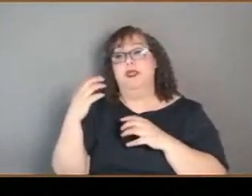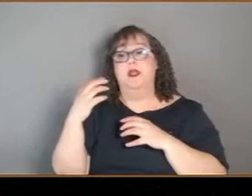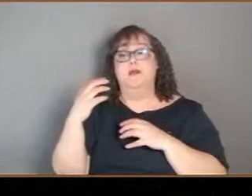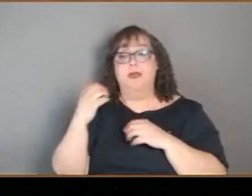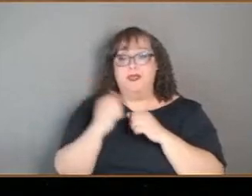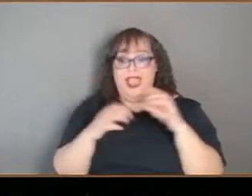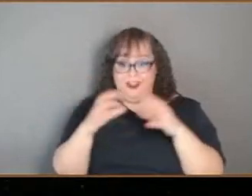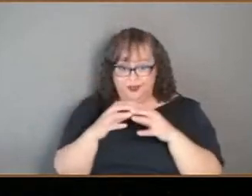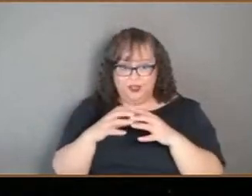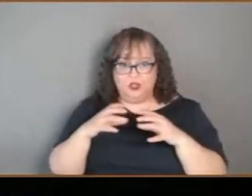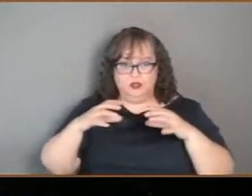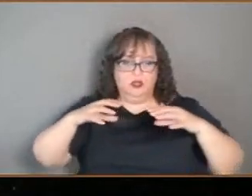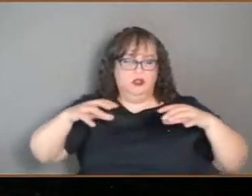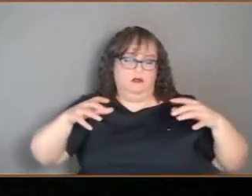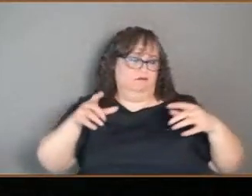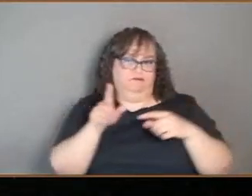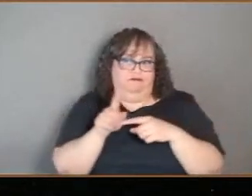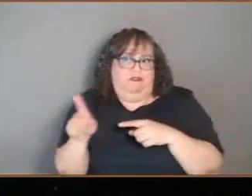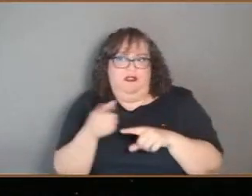Carly mentioned, to get us there.